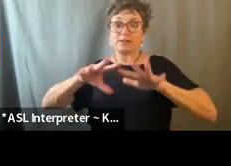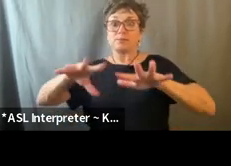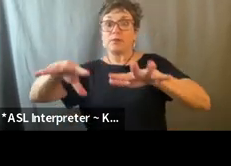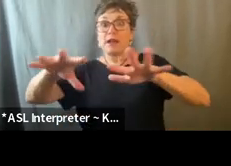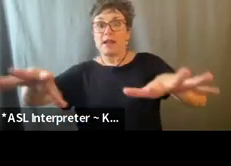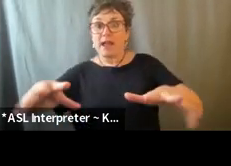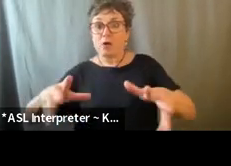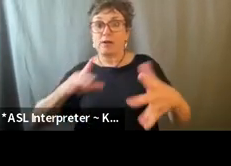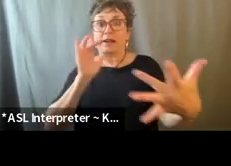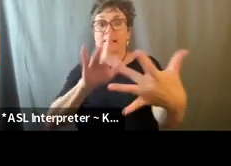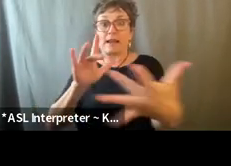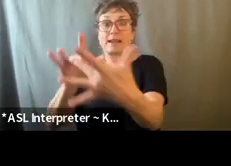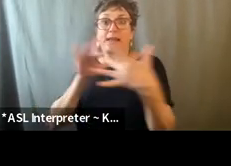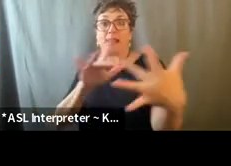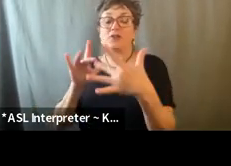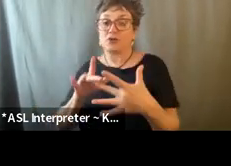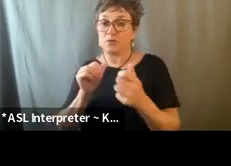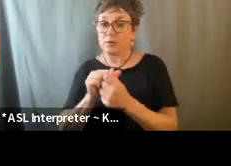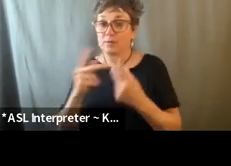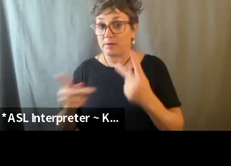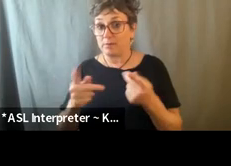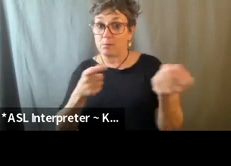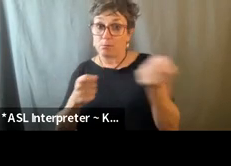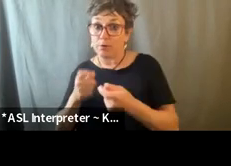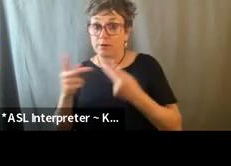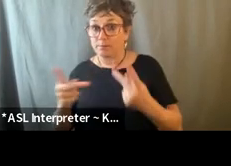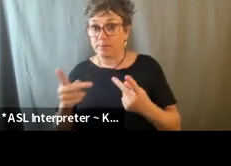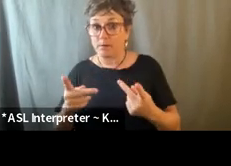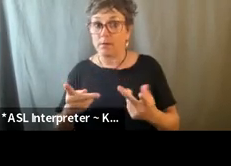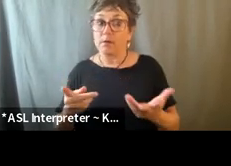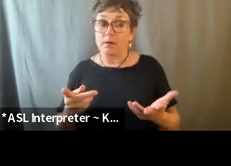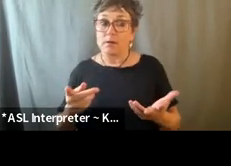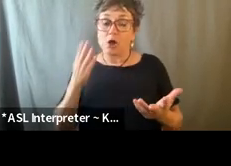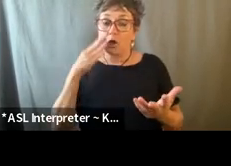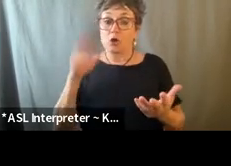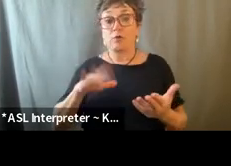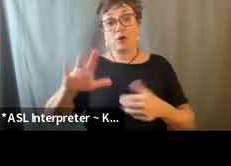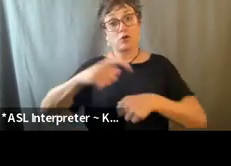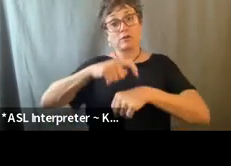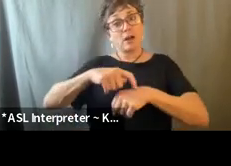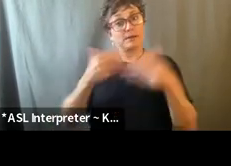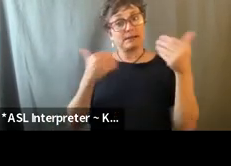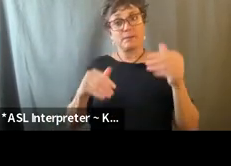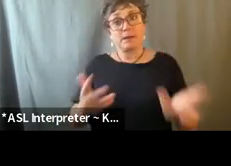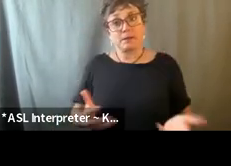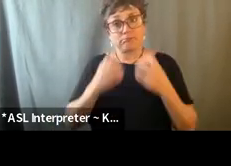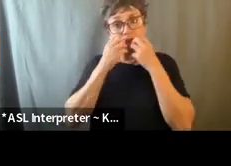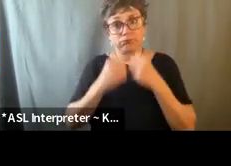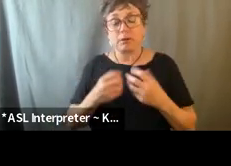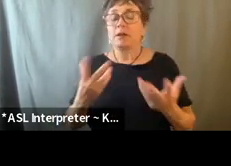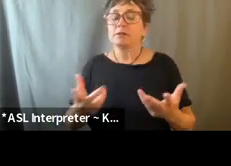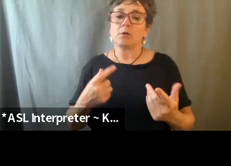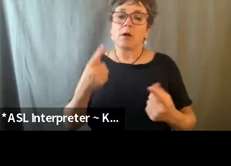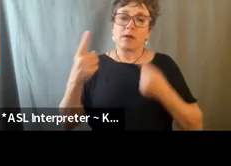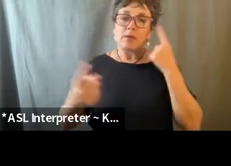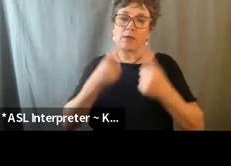also like knowing that you are, kind of on a limited time schedule. And so I think thinking through that can